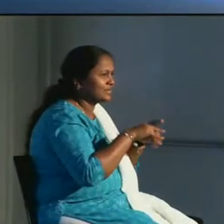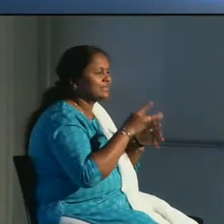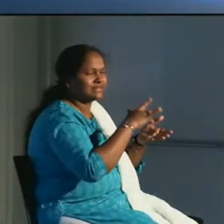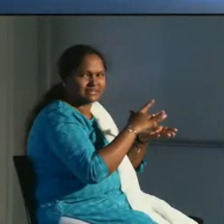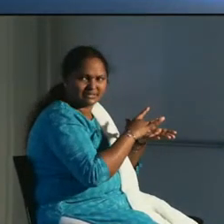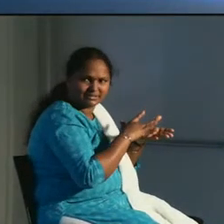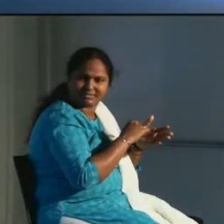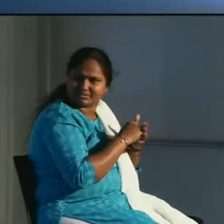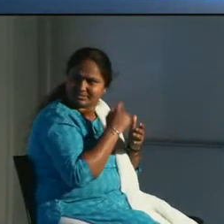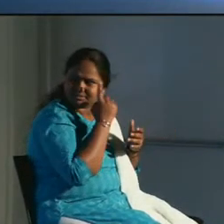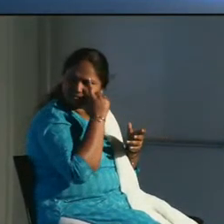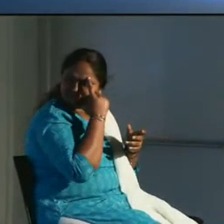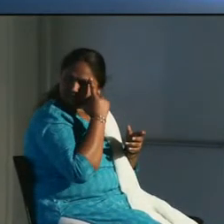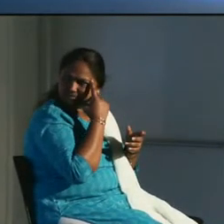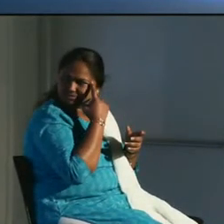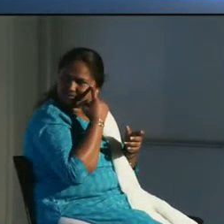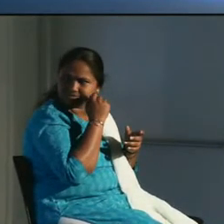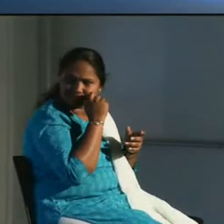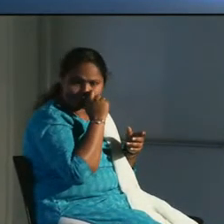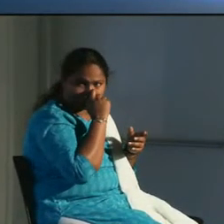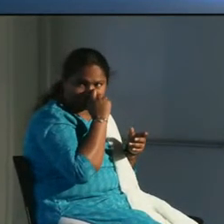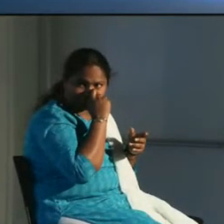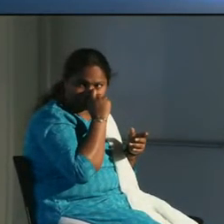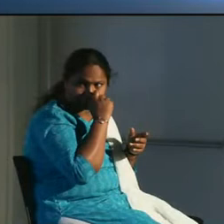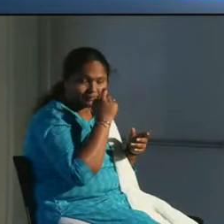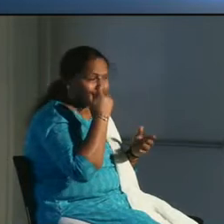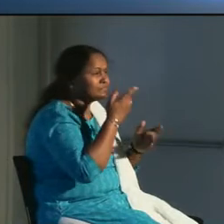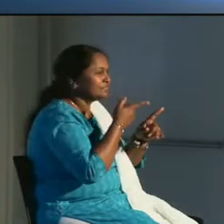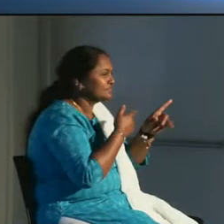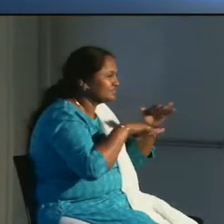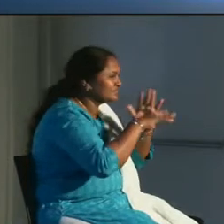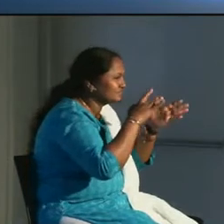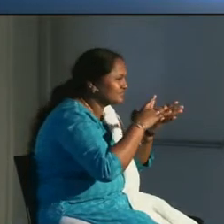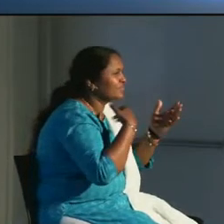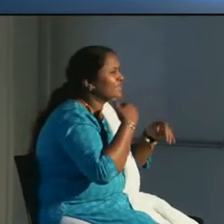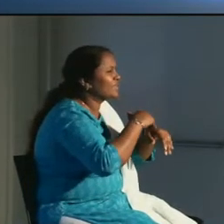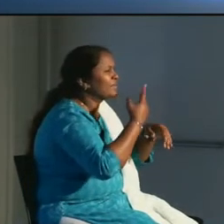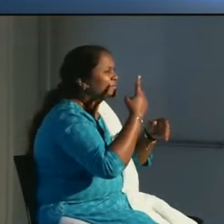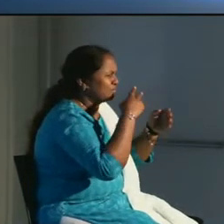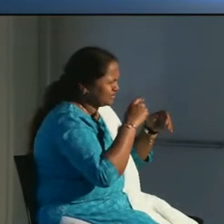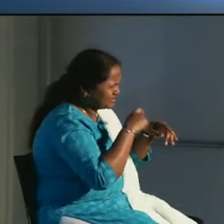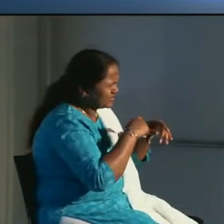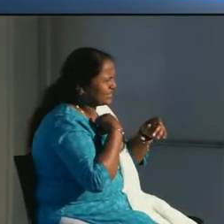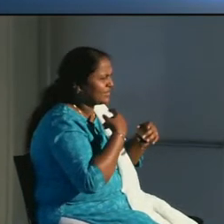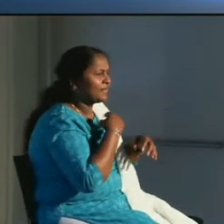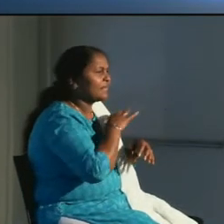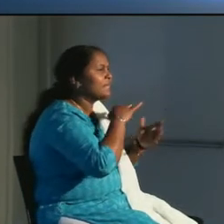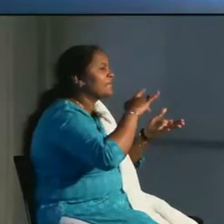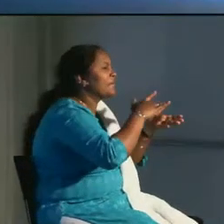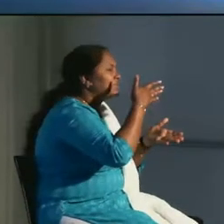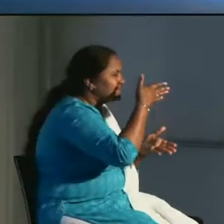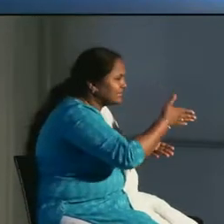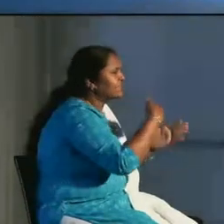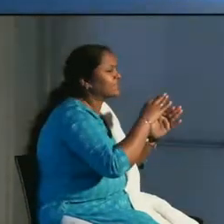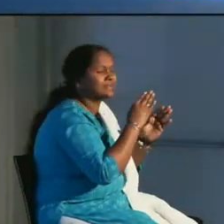places. This is again in Alapura. Alapura, again, I've been called twice, and it's one of my favorite places to